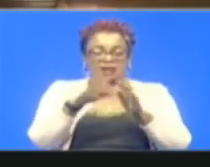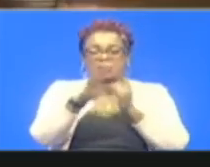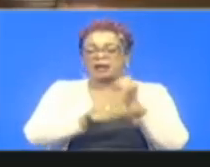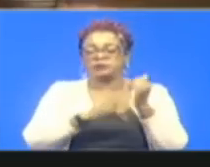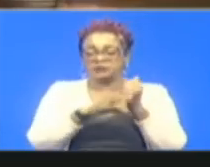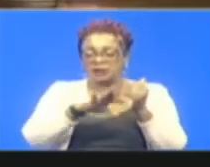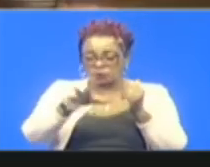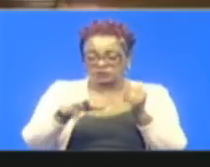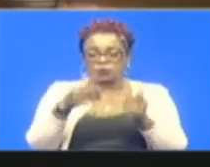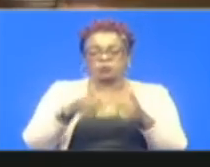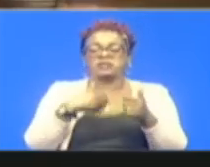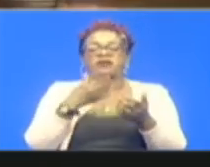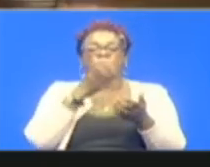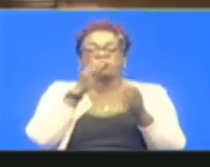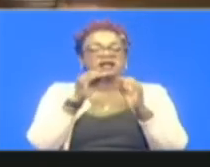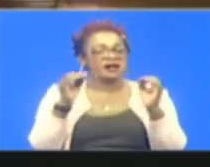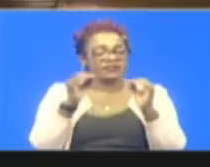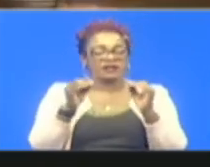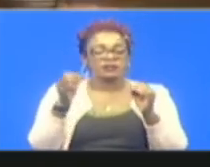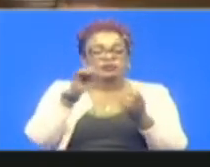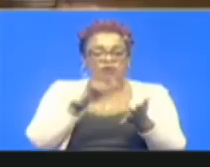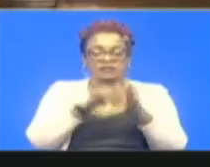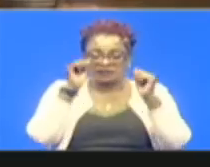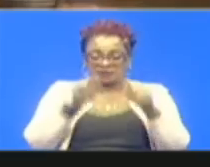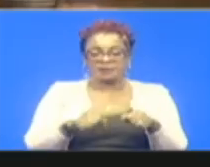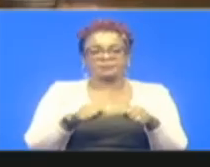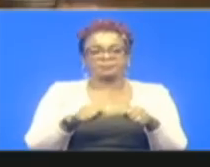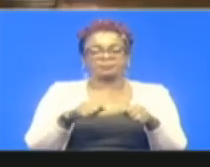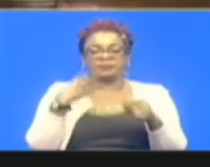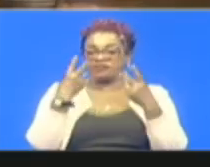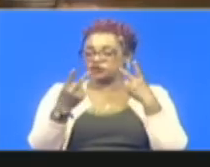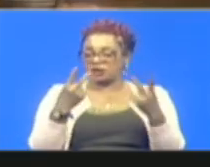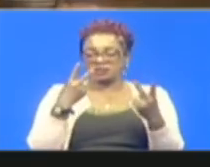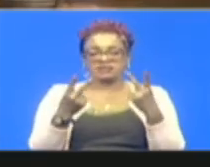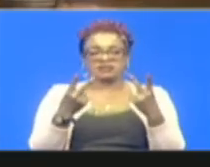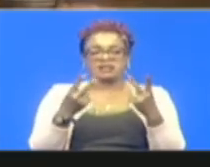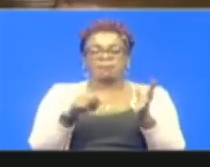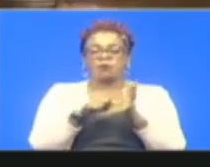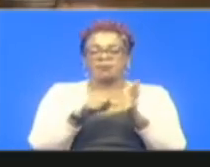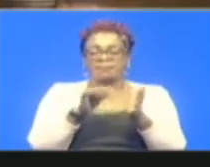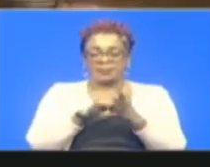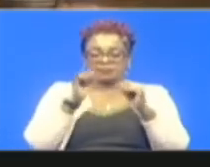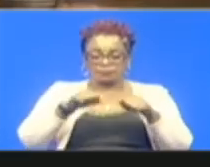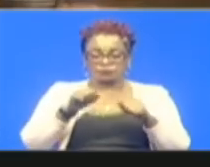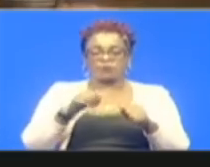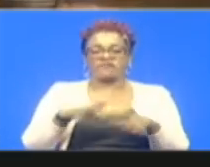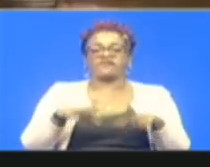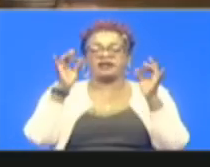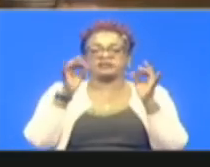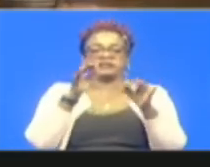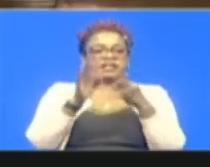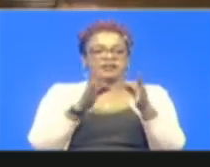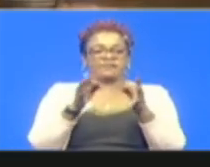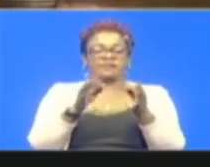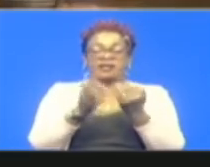now for them to be able to visualize the problem that they will be in if they don't